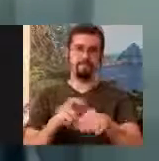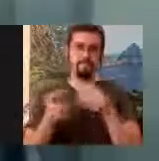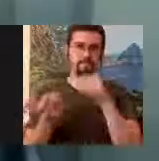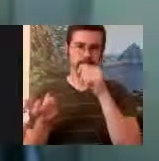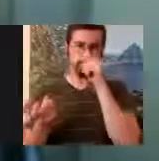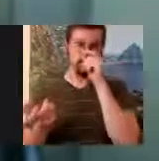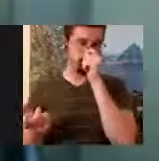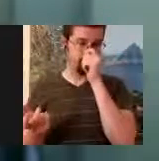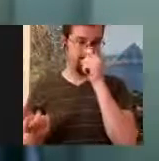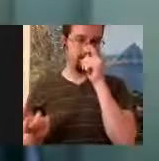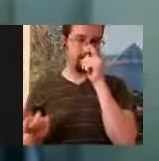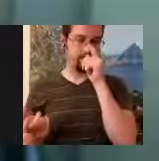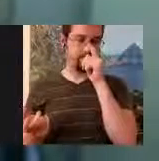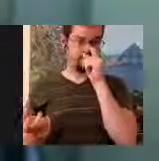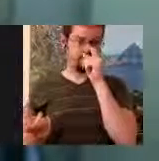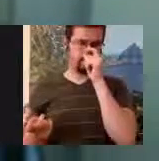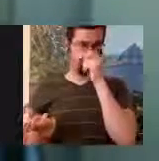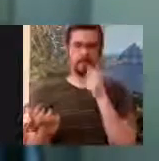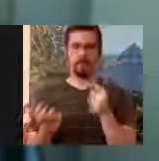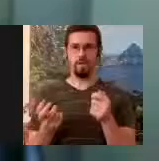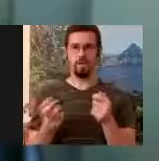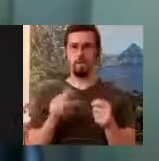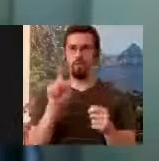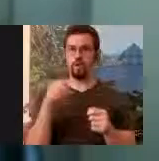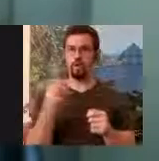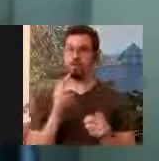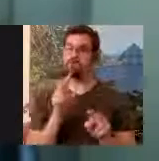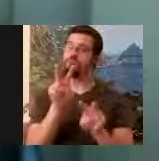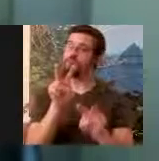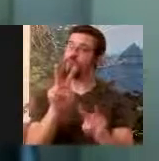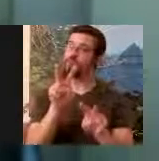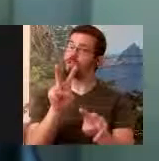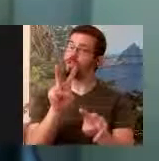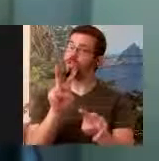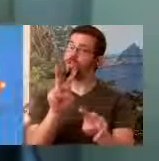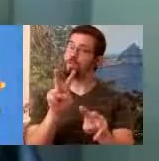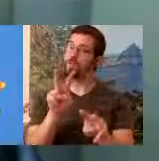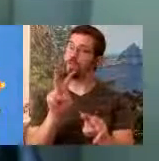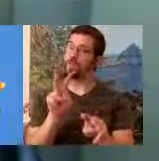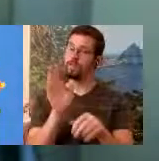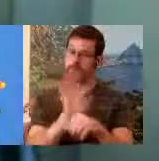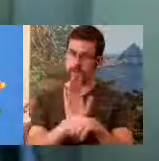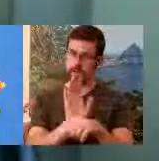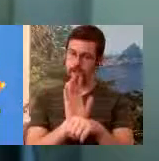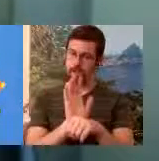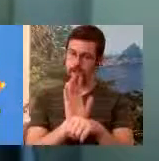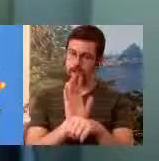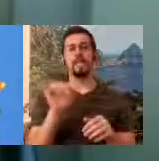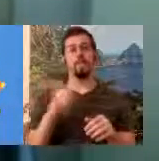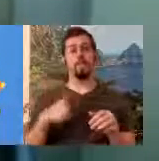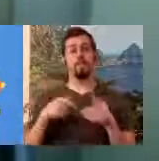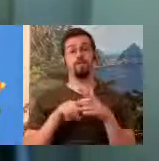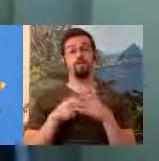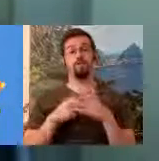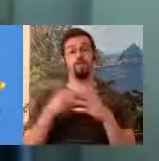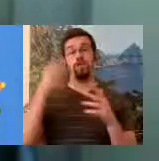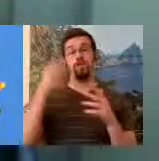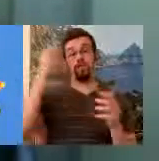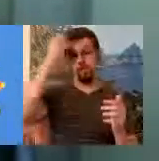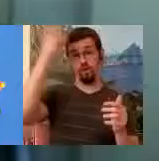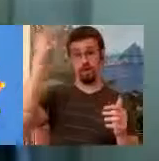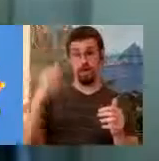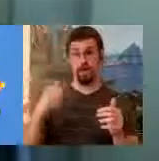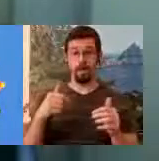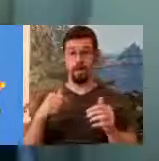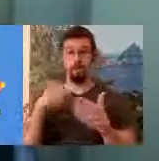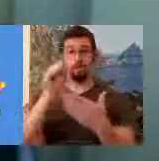was looking at videos that a researcher in the University of Copenhagen had given me to transcribe. So I was a dancer and a